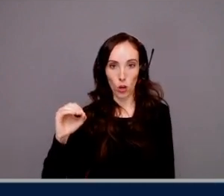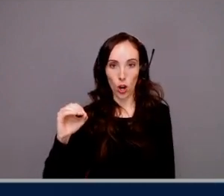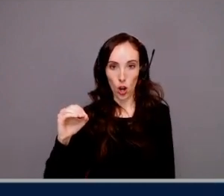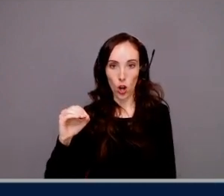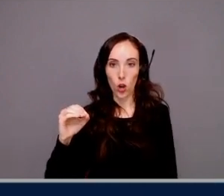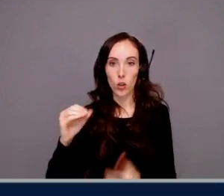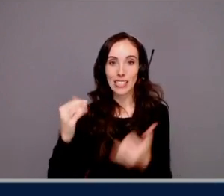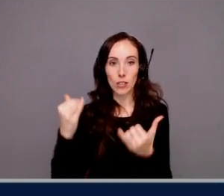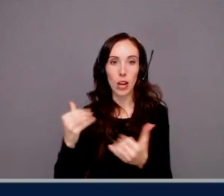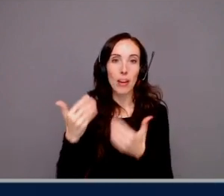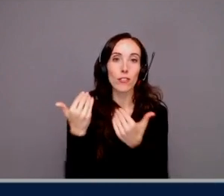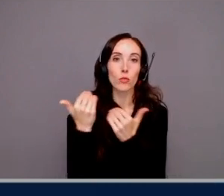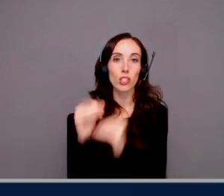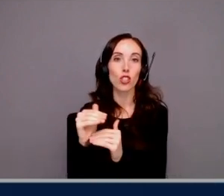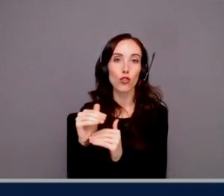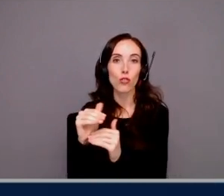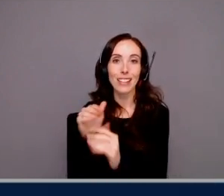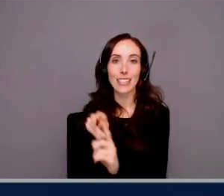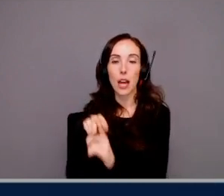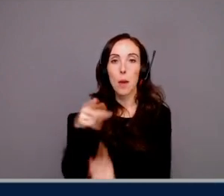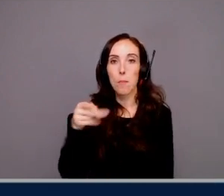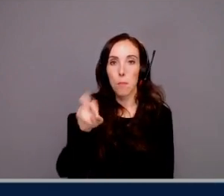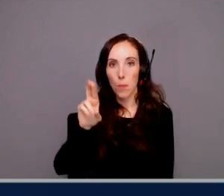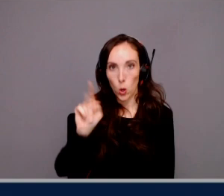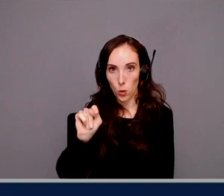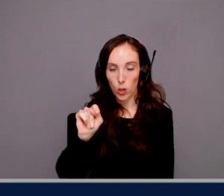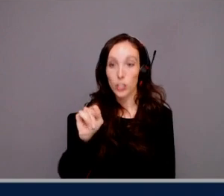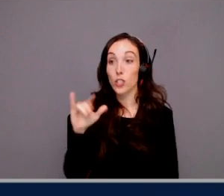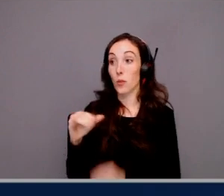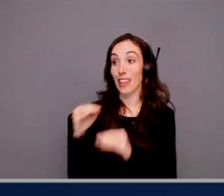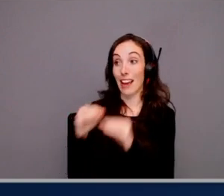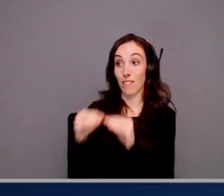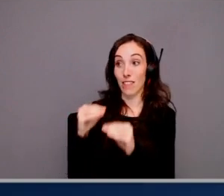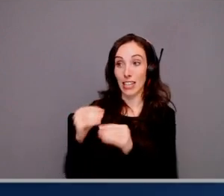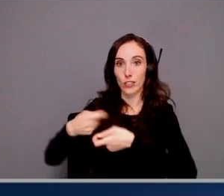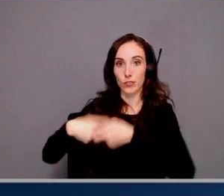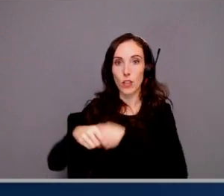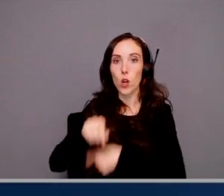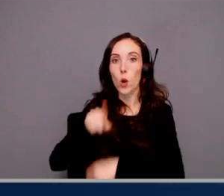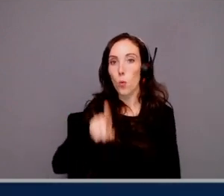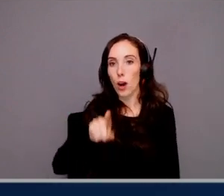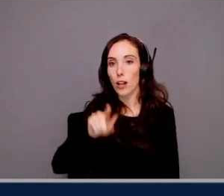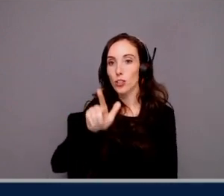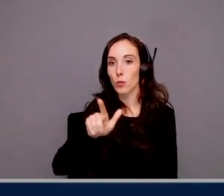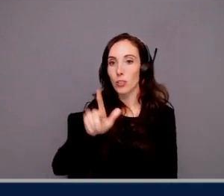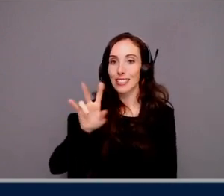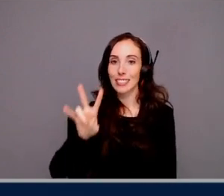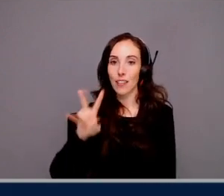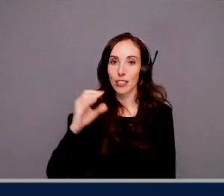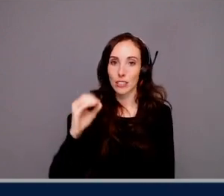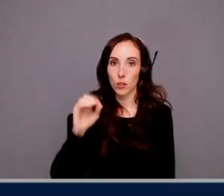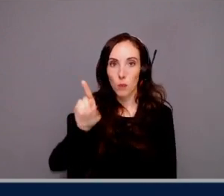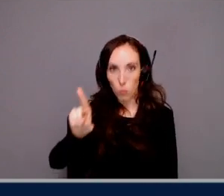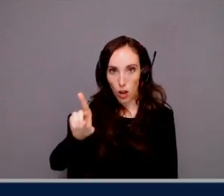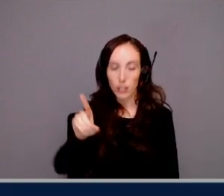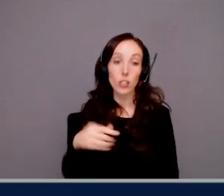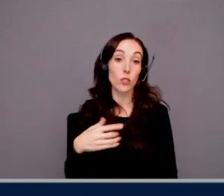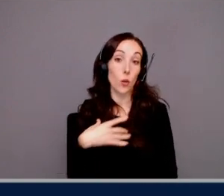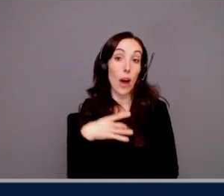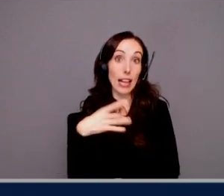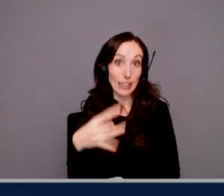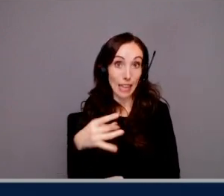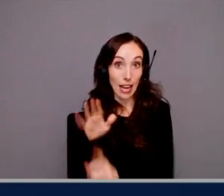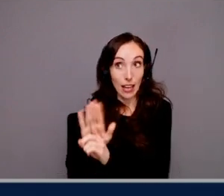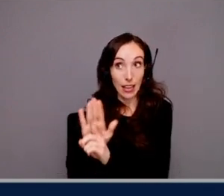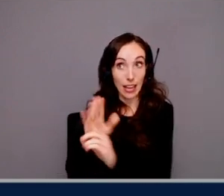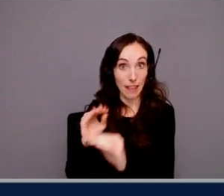restrict the port. So the fix that it generated changed it to 127.0.0.1. So I see this. I like this fix that